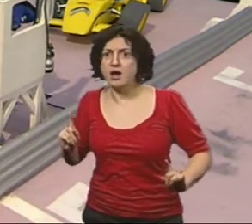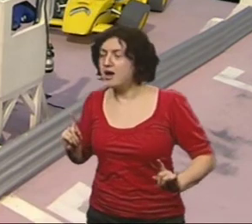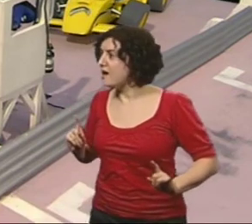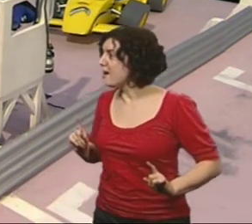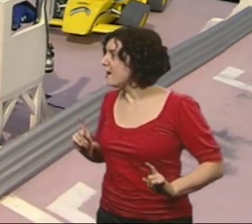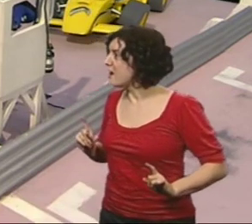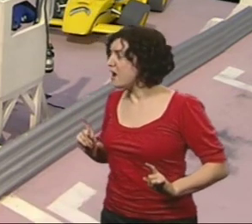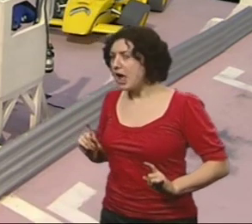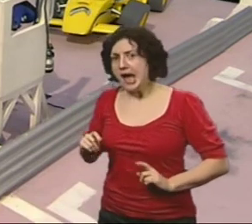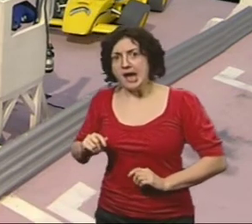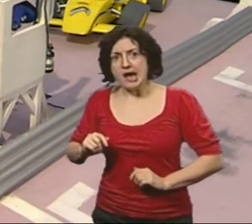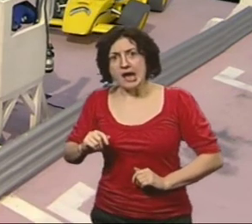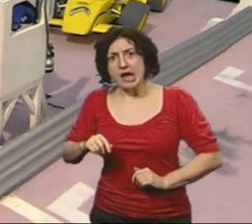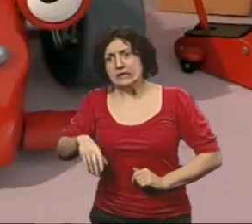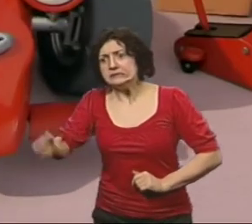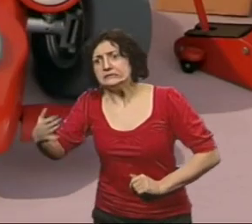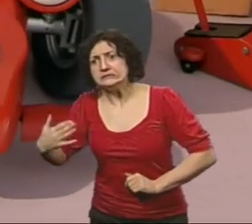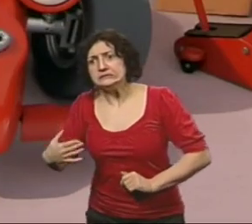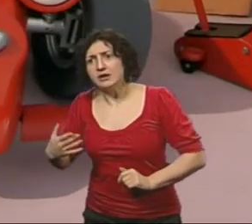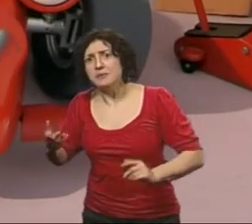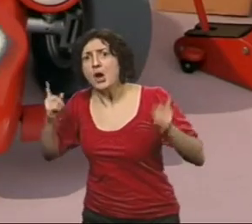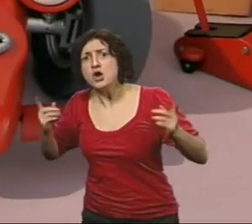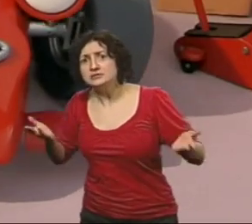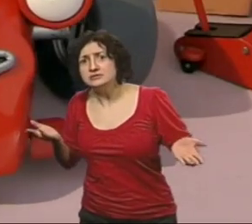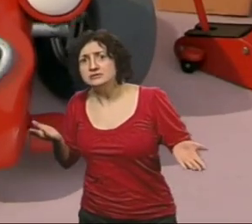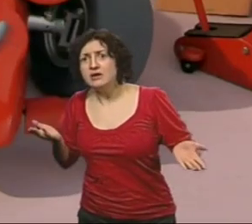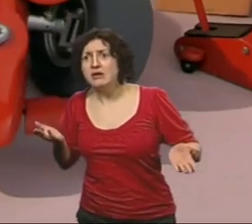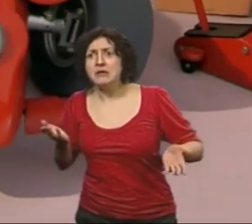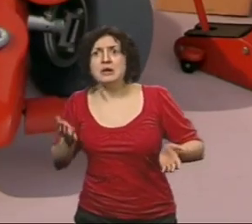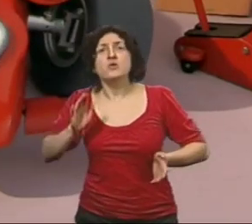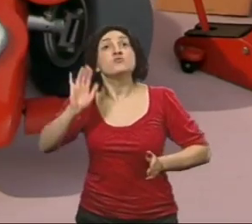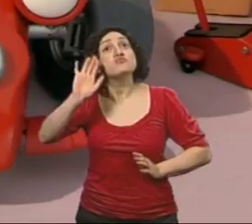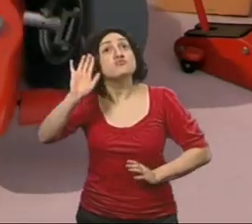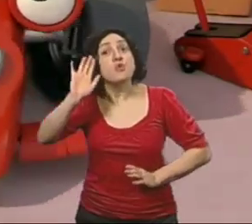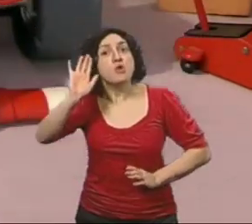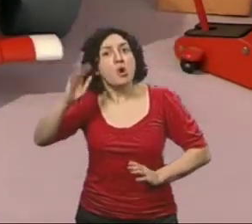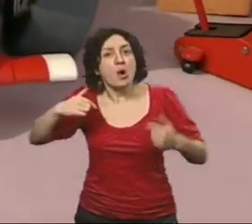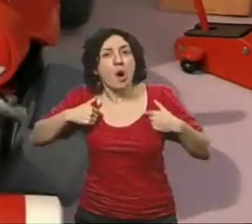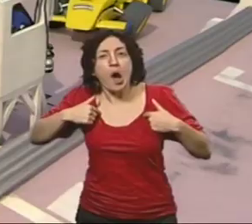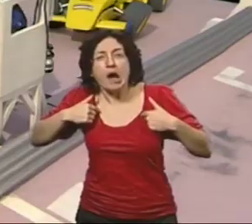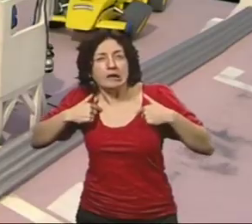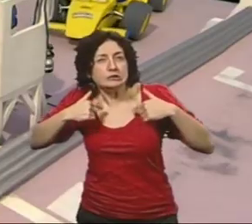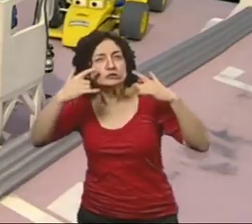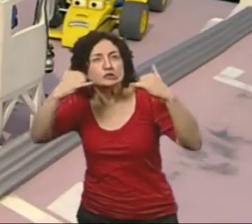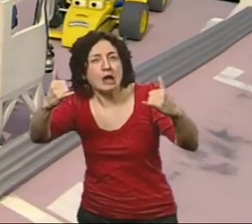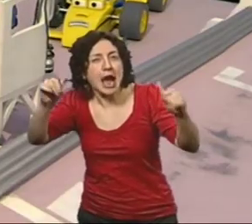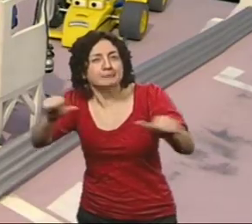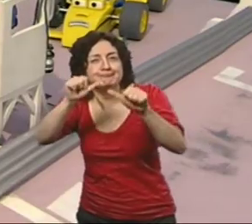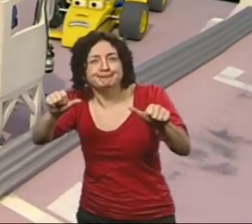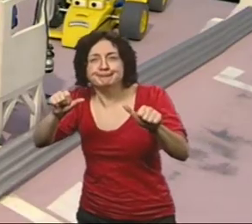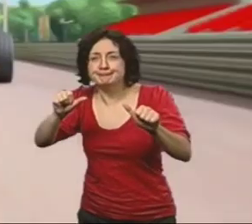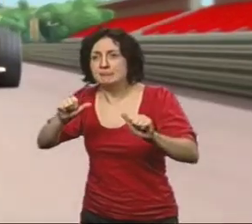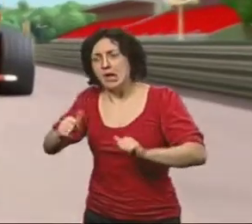Tintop, come back. What about Mr. Carburetta? Don't worry, Big Chris. I'll make sure he stays in one piece. Thanks, Rory,